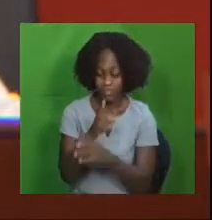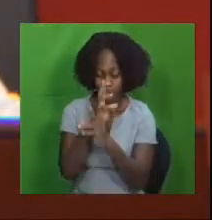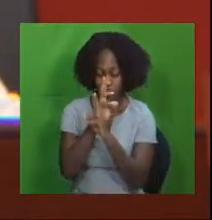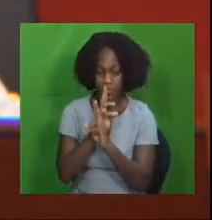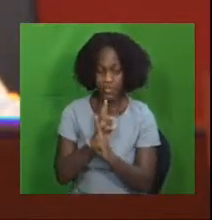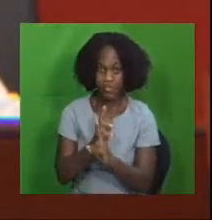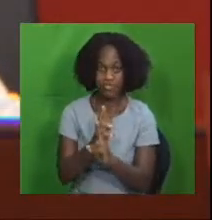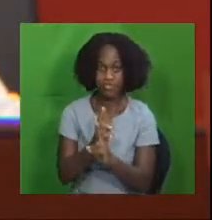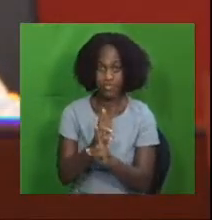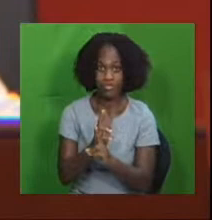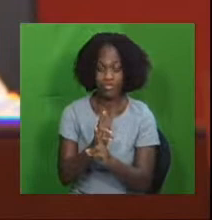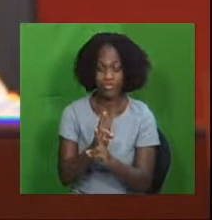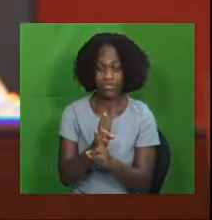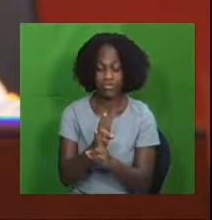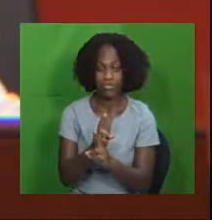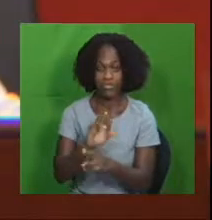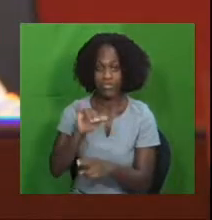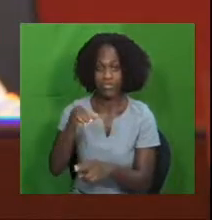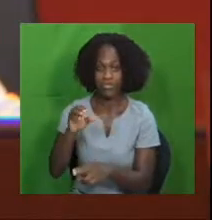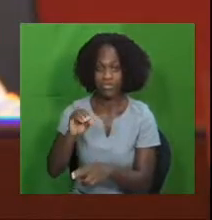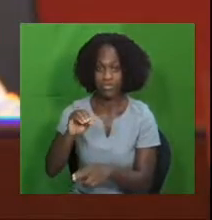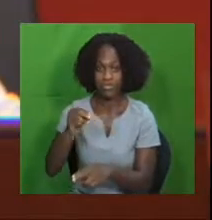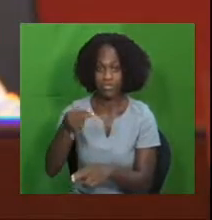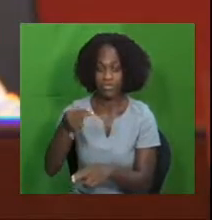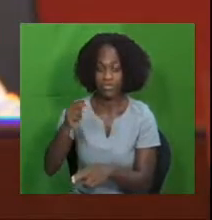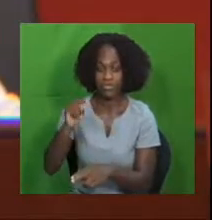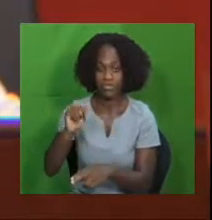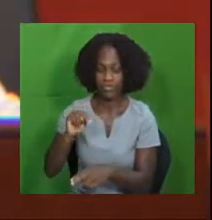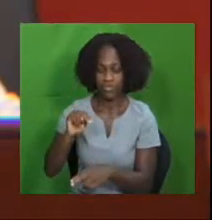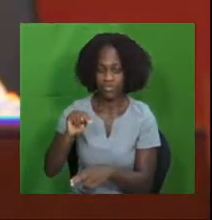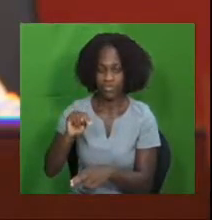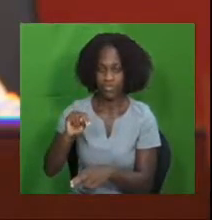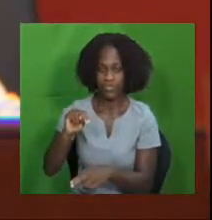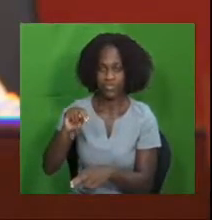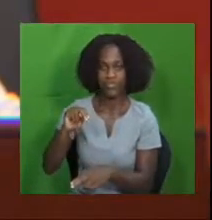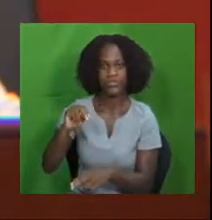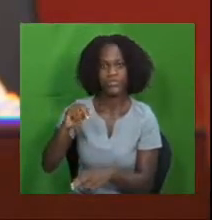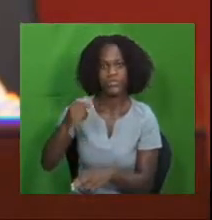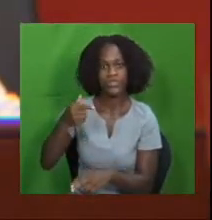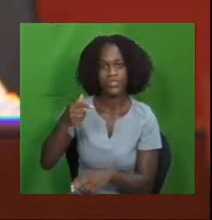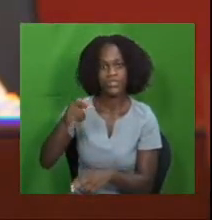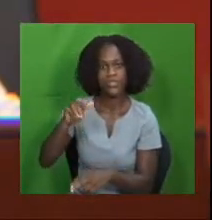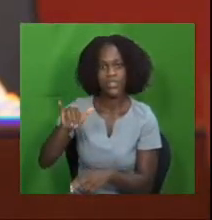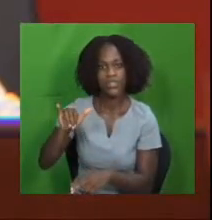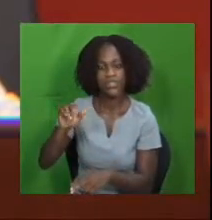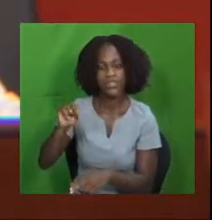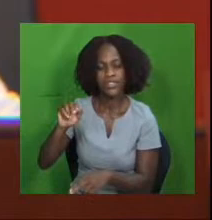Honorable John Jinako. 10 minutes.